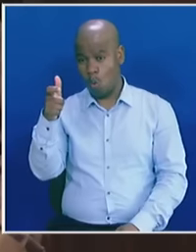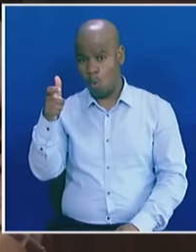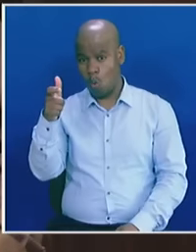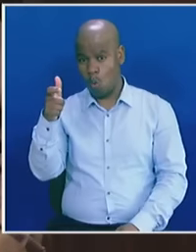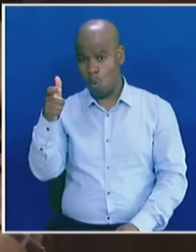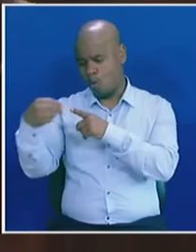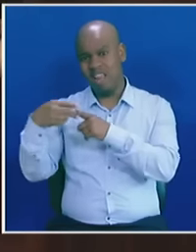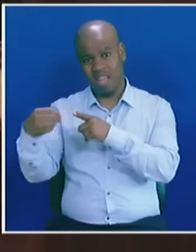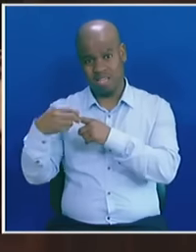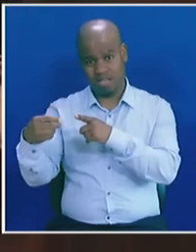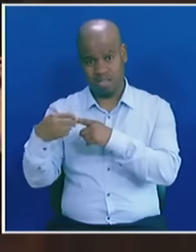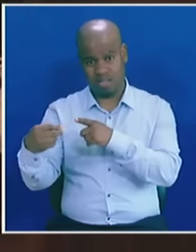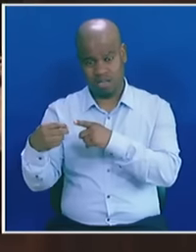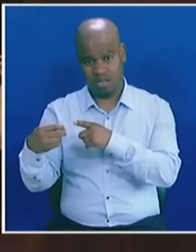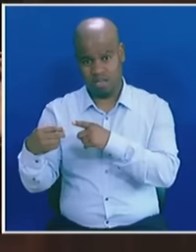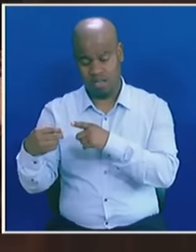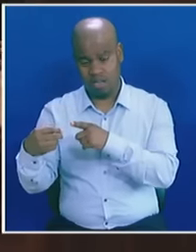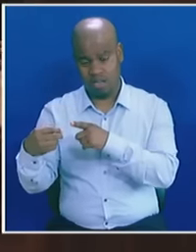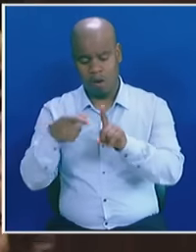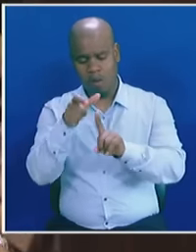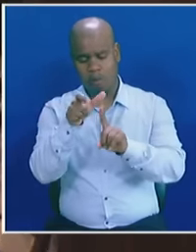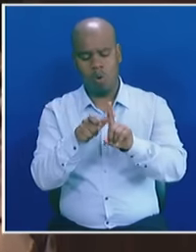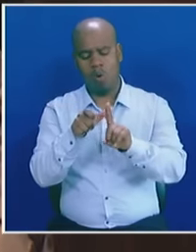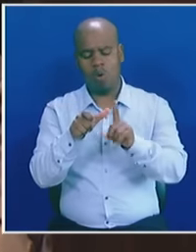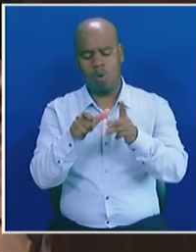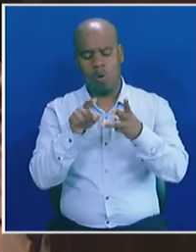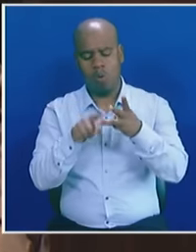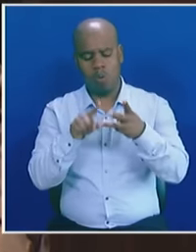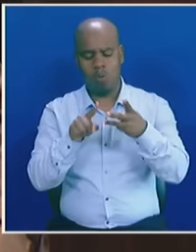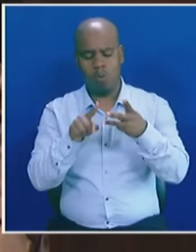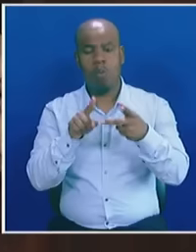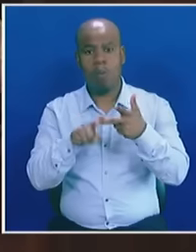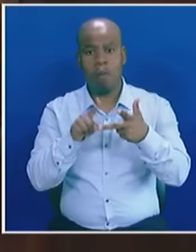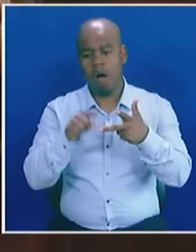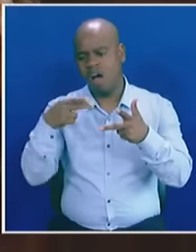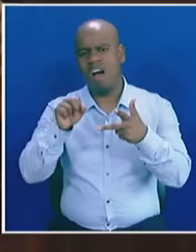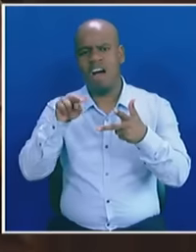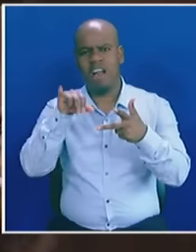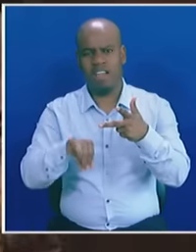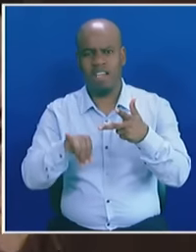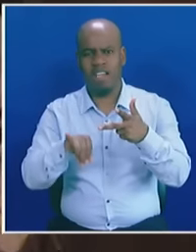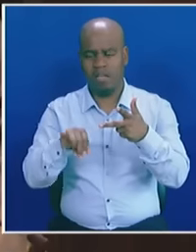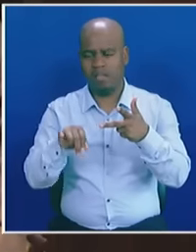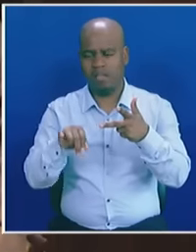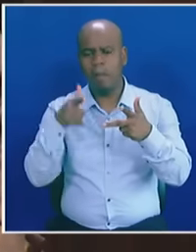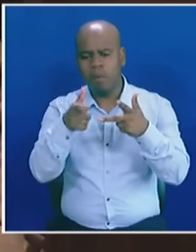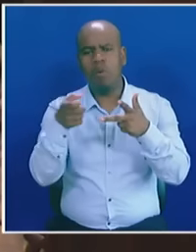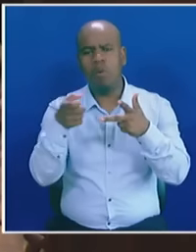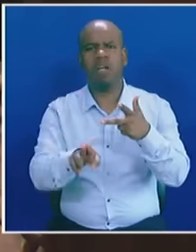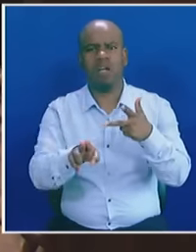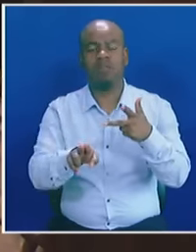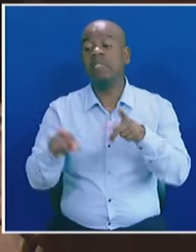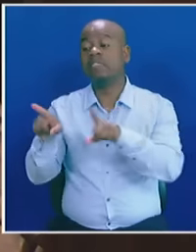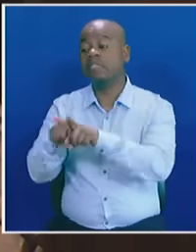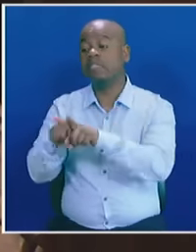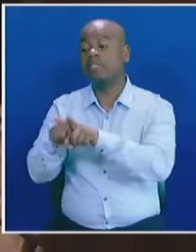Hani was the same bullet that put OR to death, because of the love that Comrade